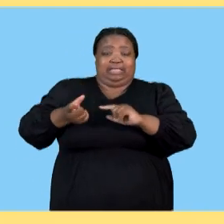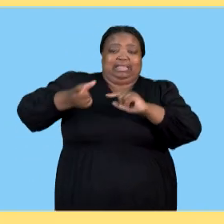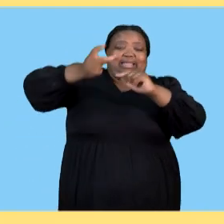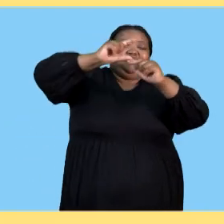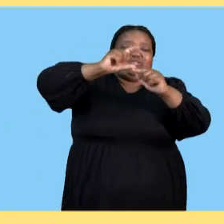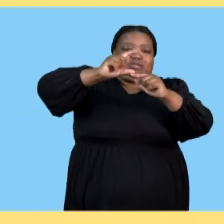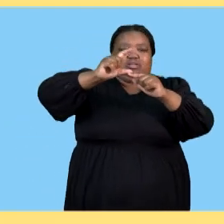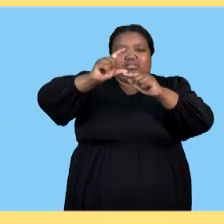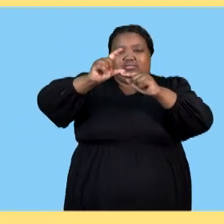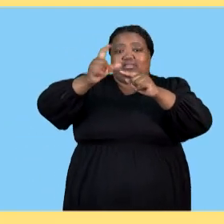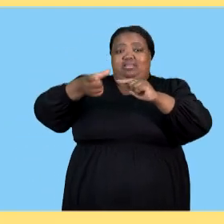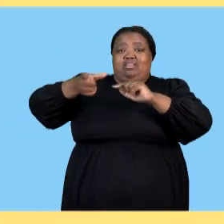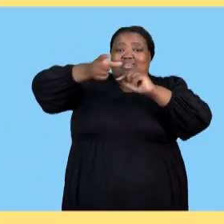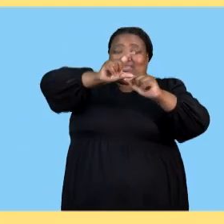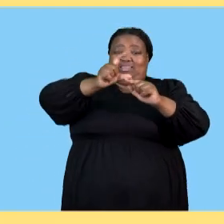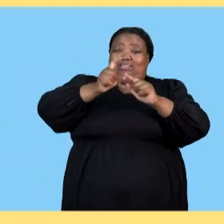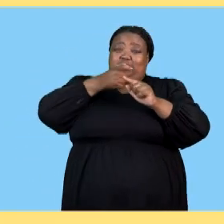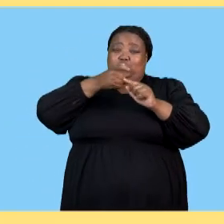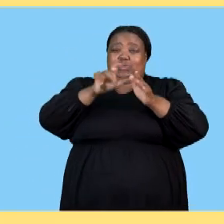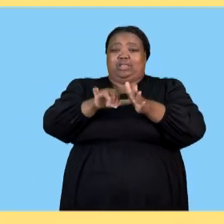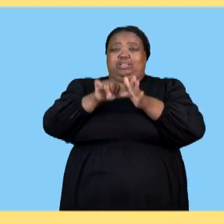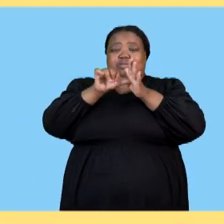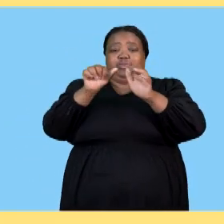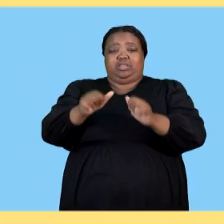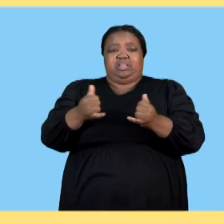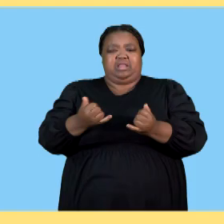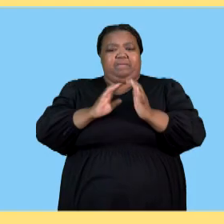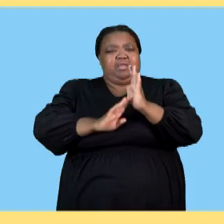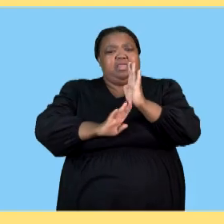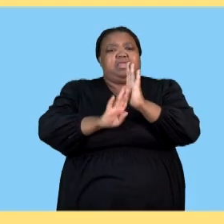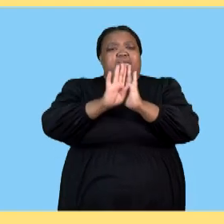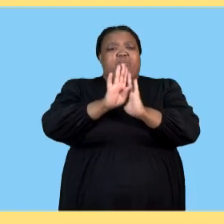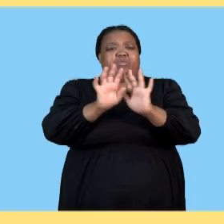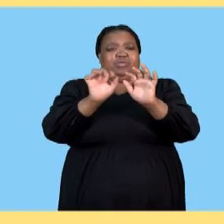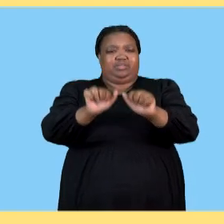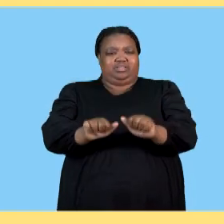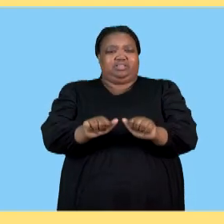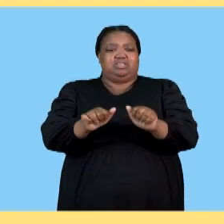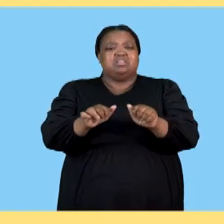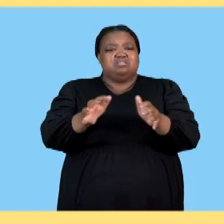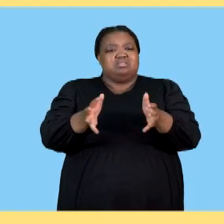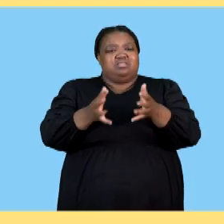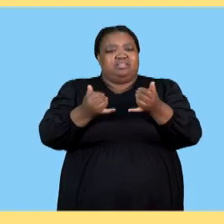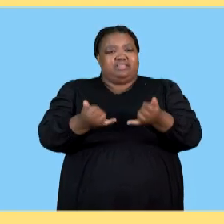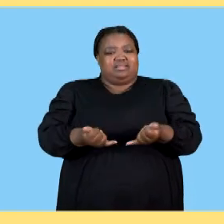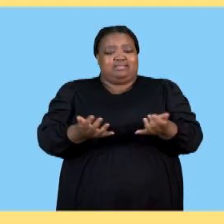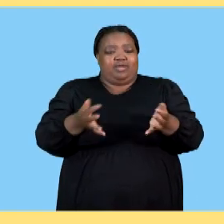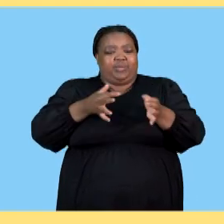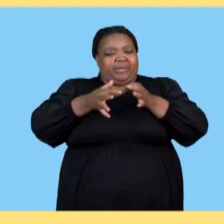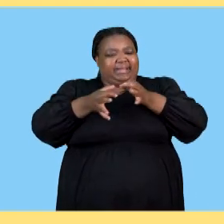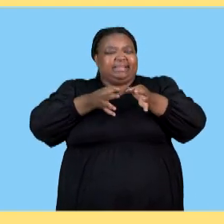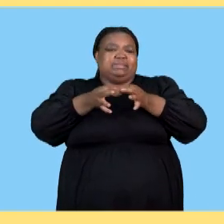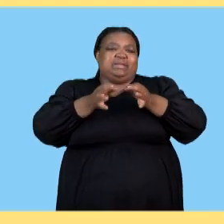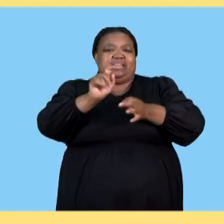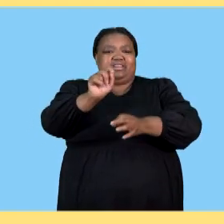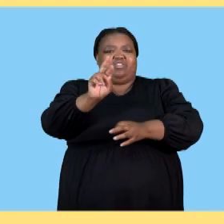is very important. Has increased, has improved. That simply means you are giving me the